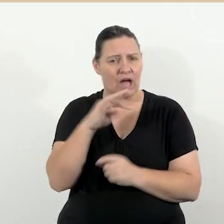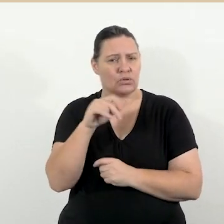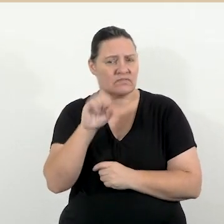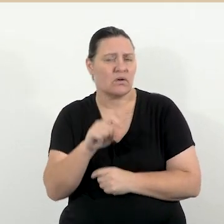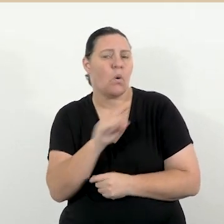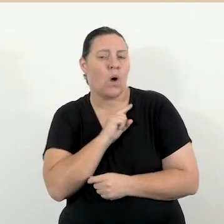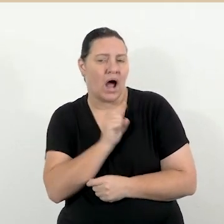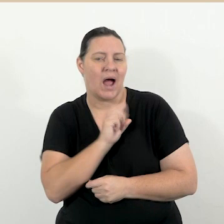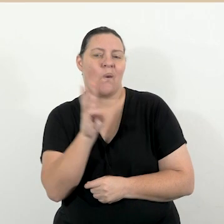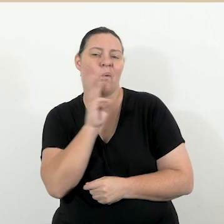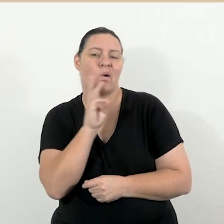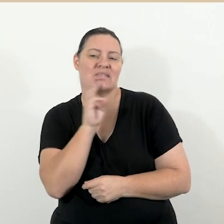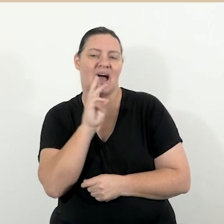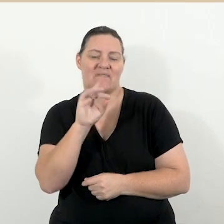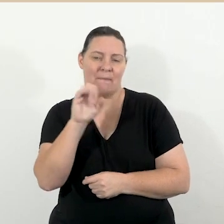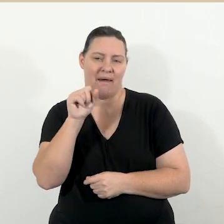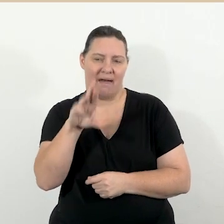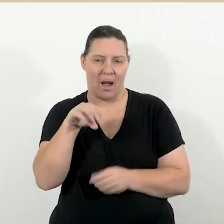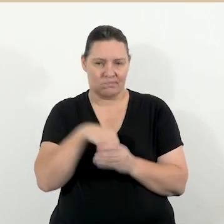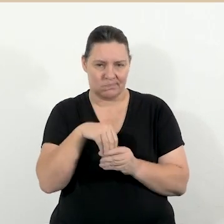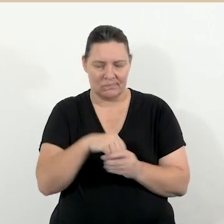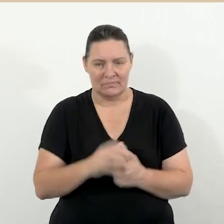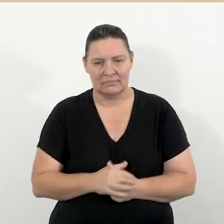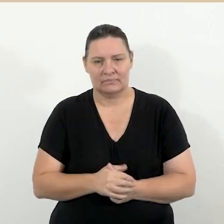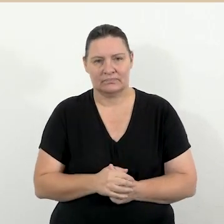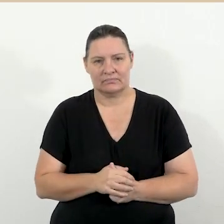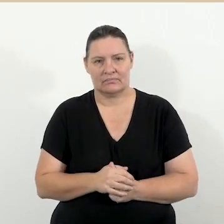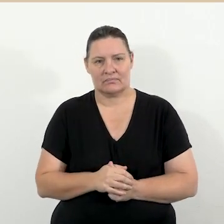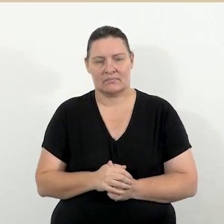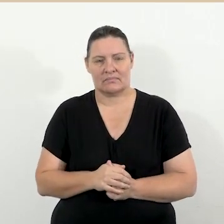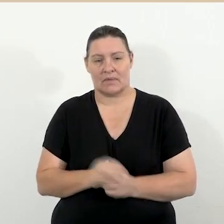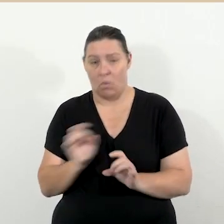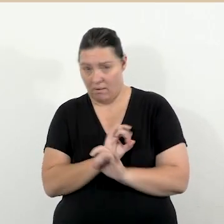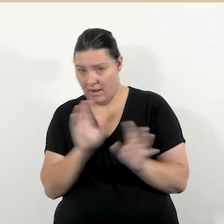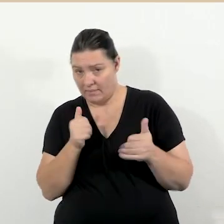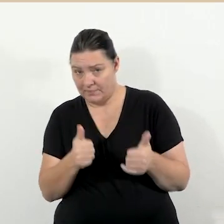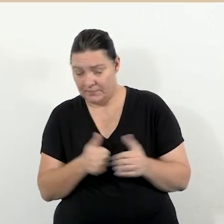consist of water vapor. Okay,